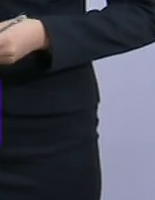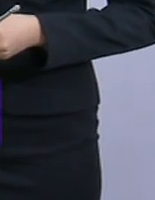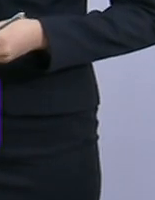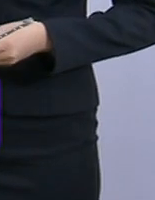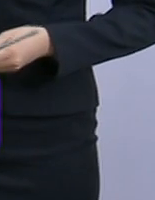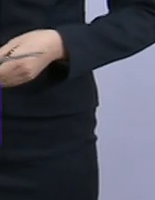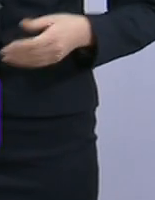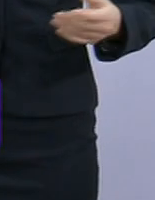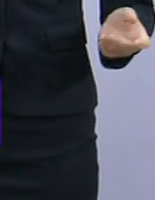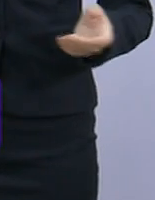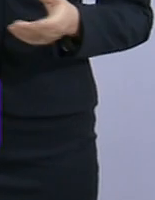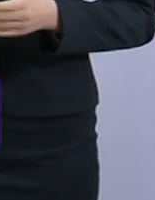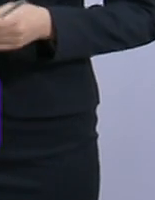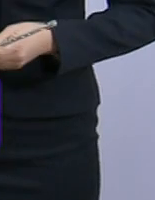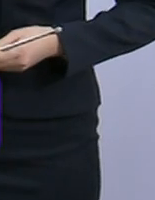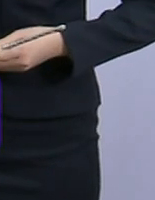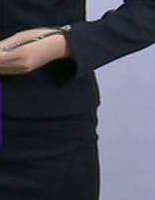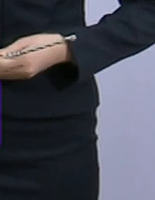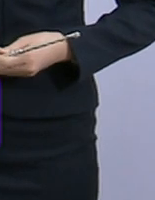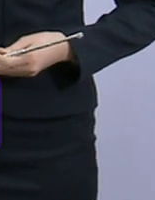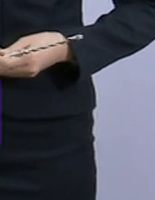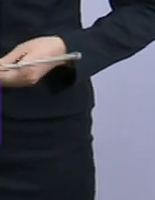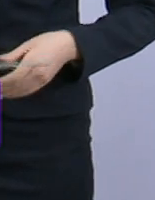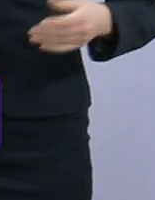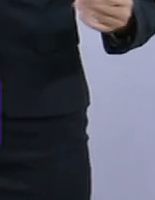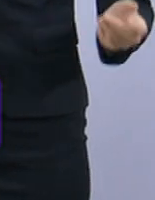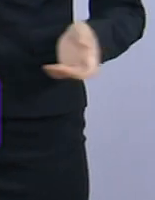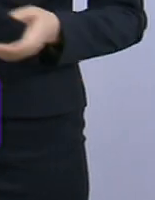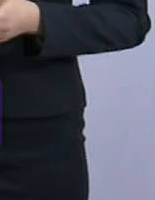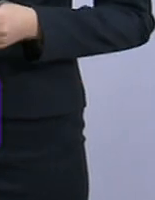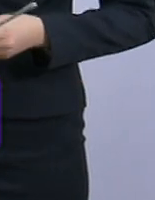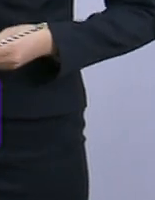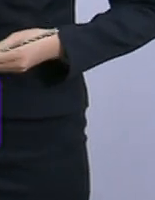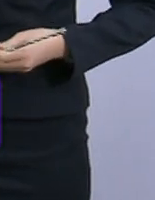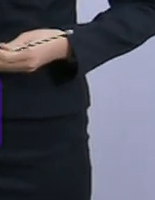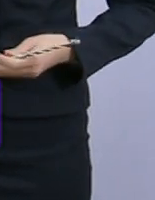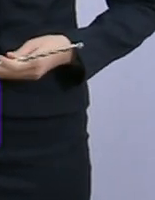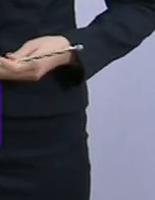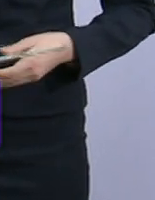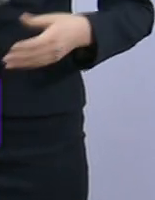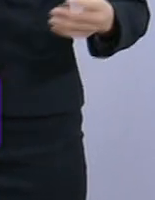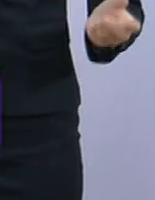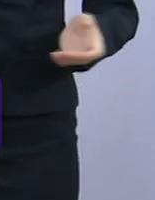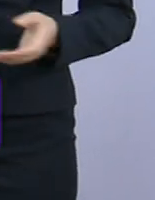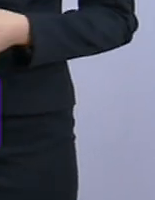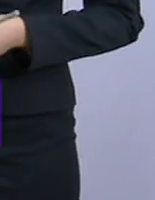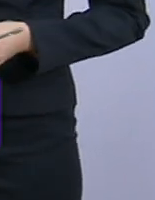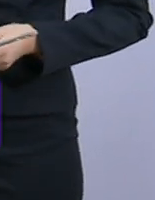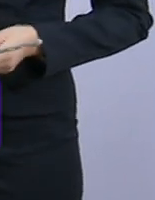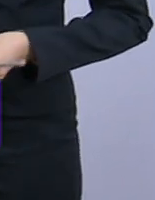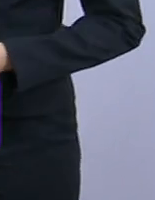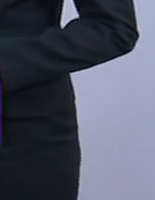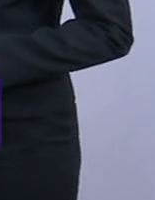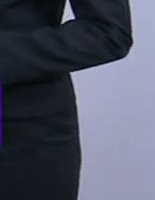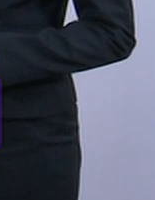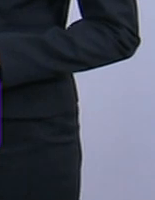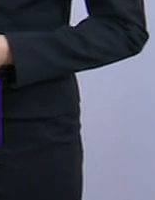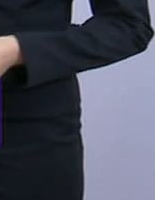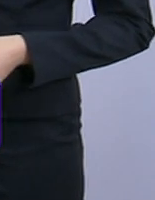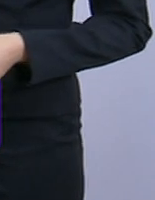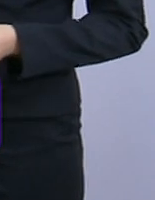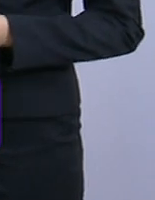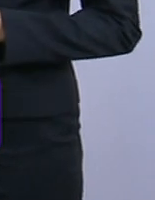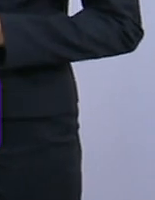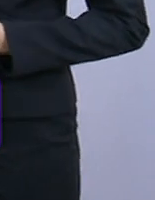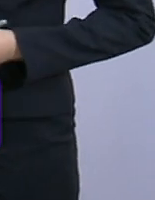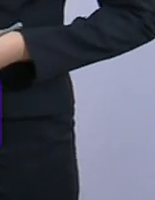Dear students, it's time to finish our lesson. Let's look through the objectives of today's lesson. Today,